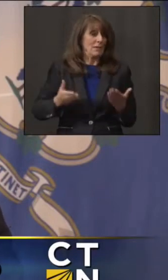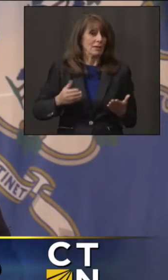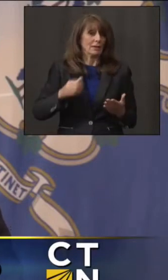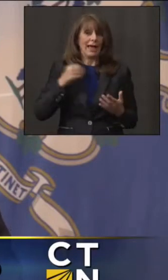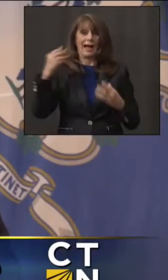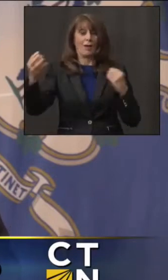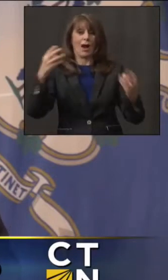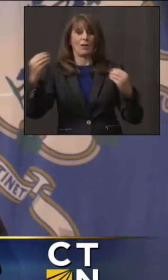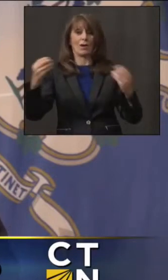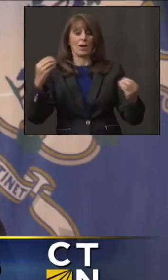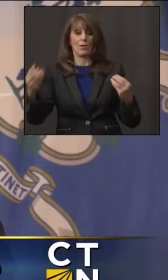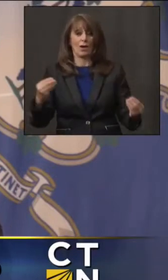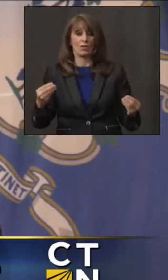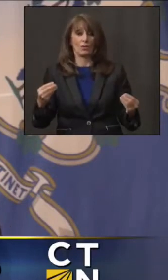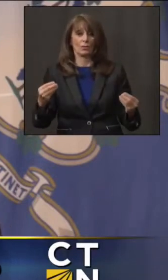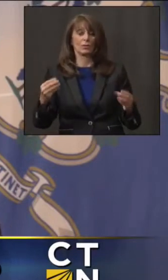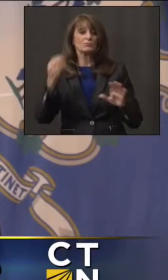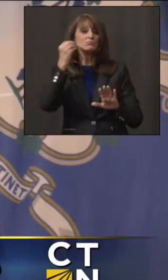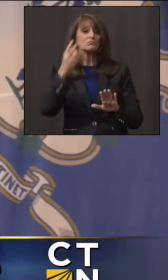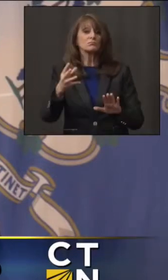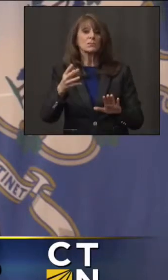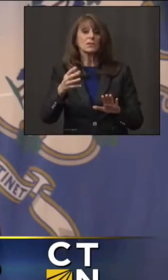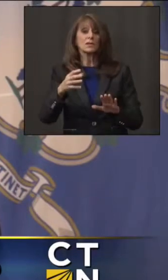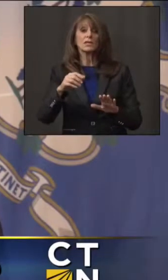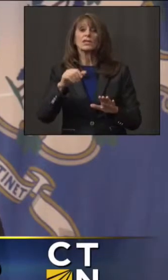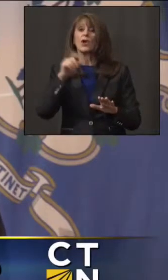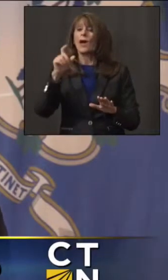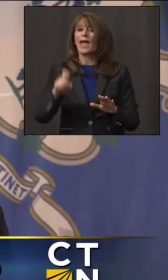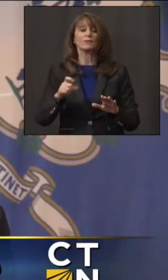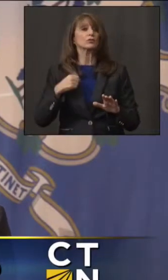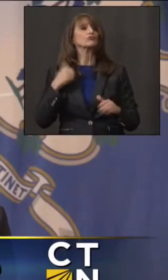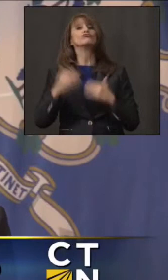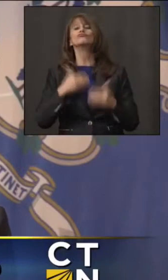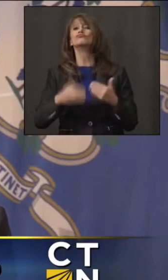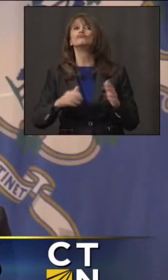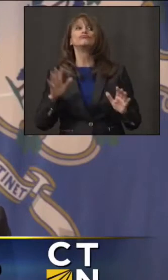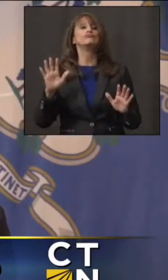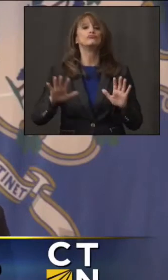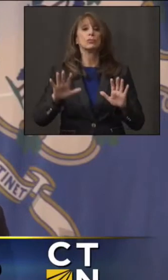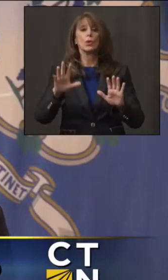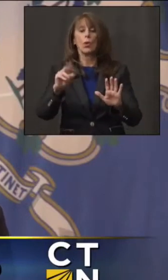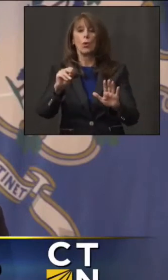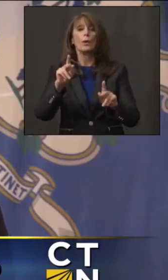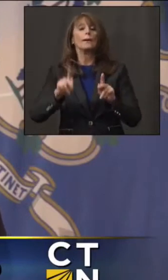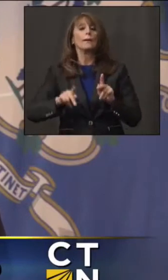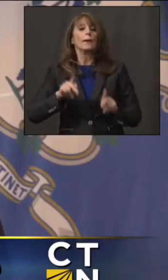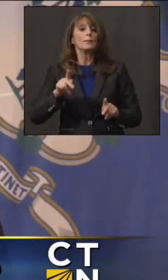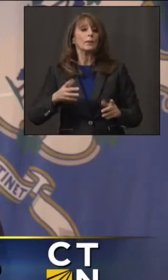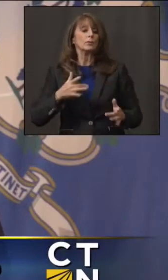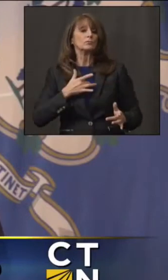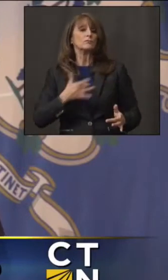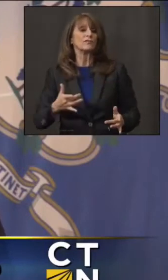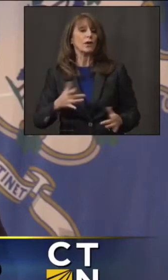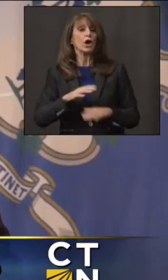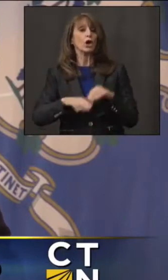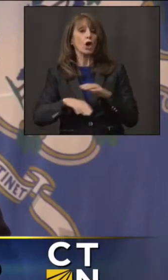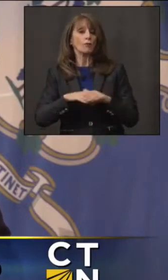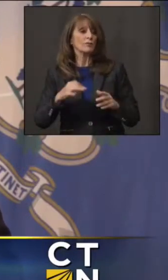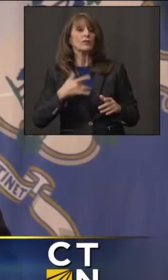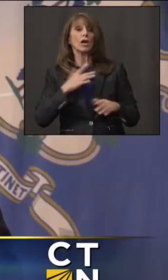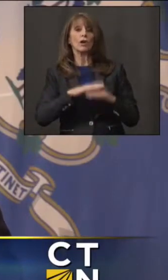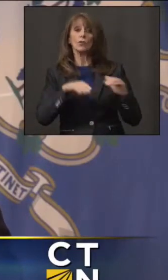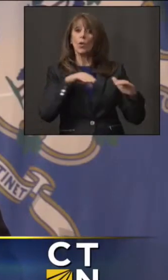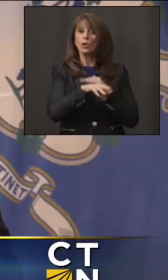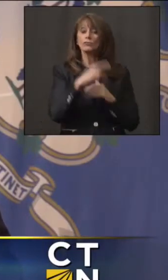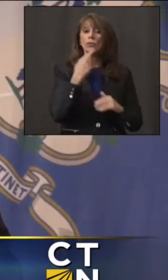I say that in the sense that we don't have to do everything by fiat. In many cases, people tend to do what they feel comfortable with, and that's what